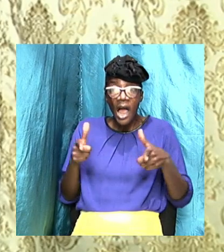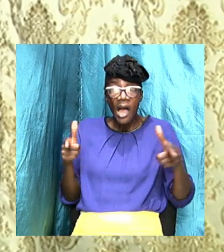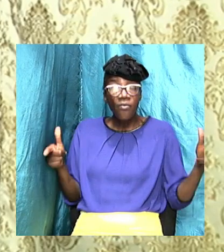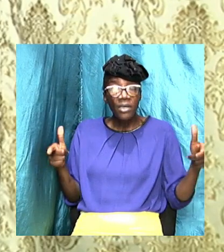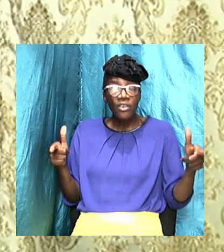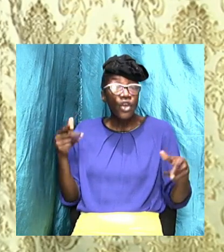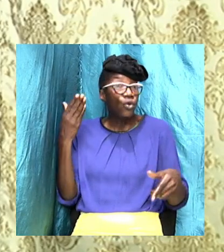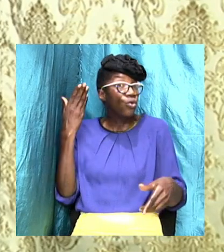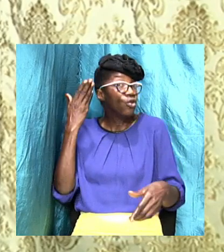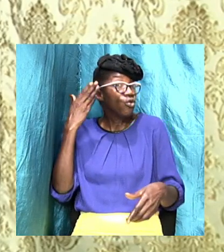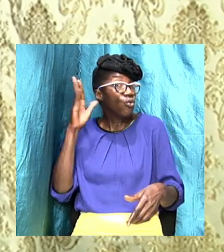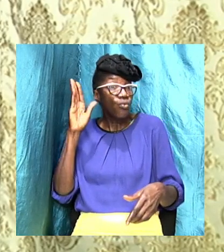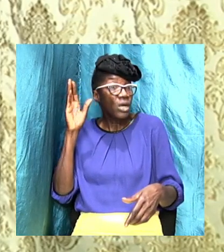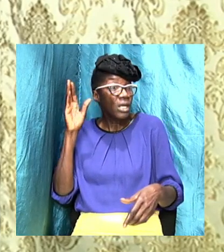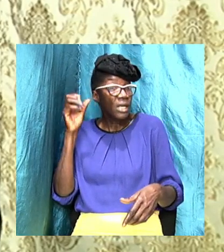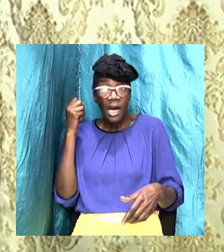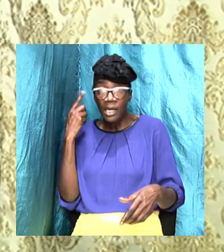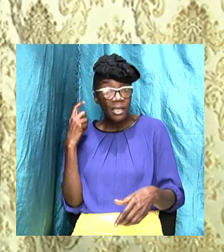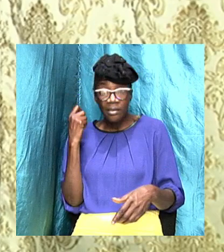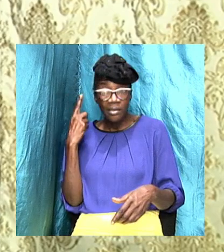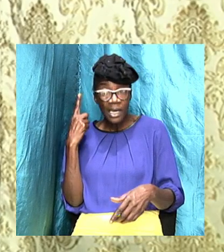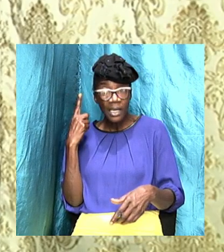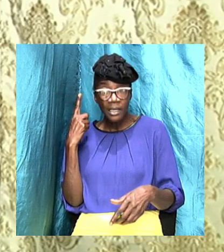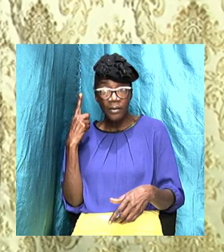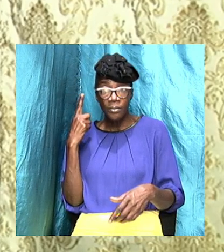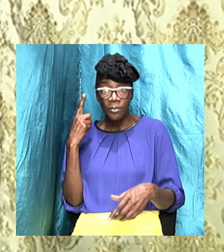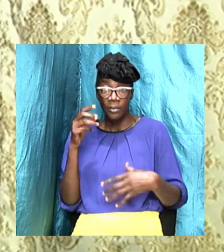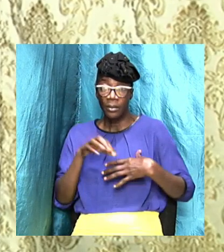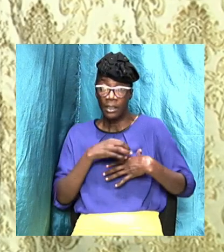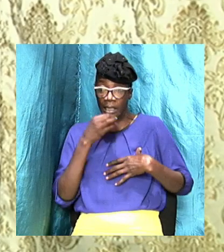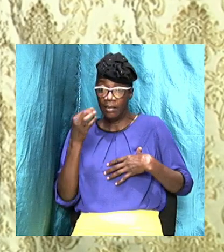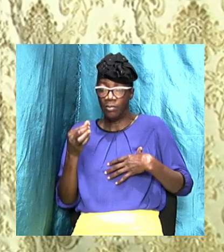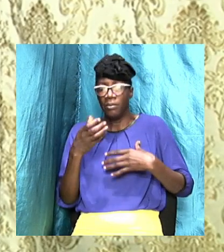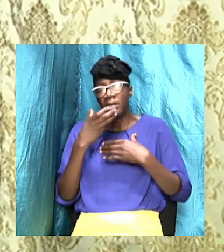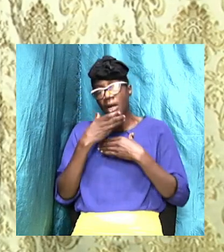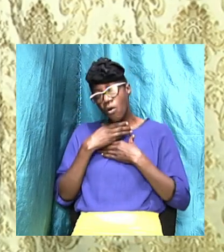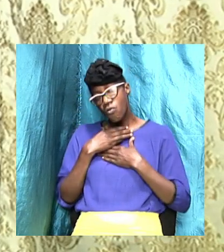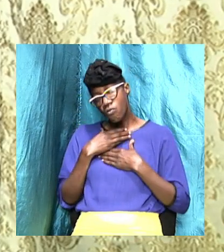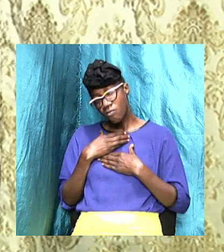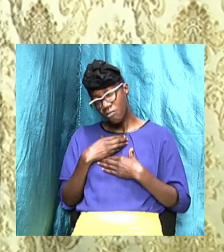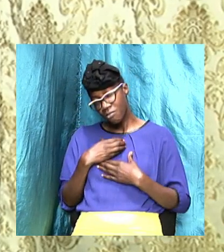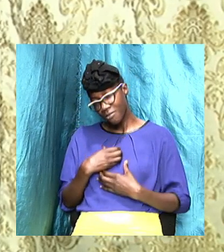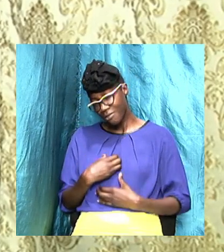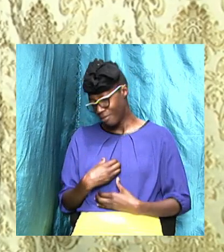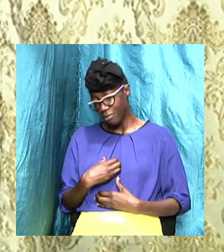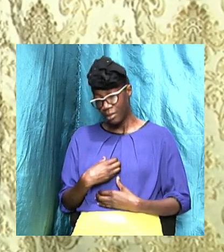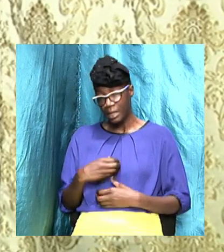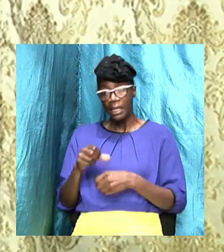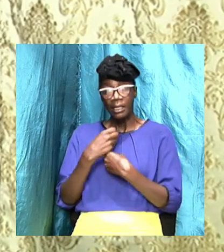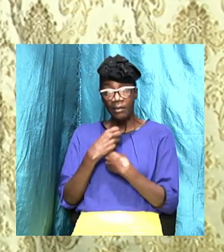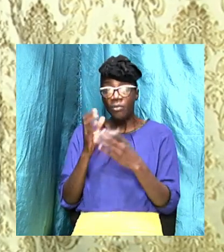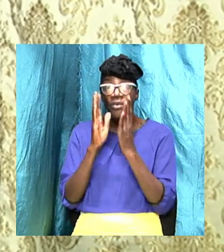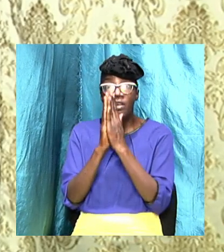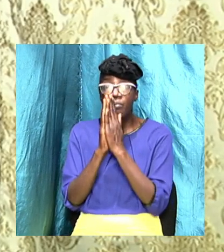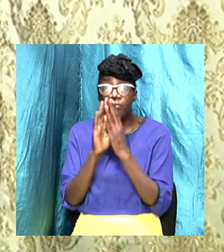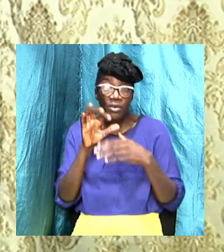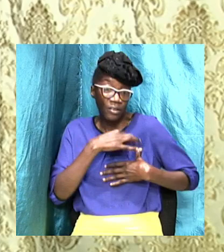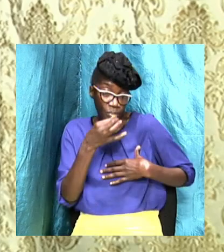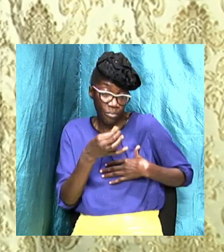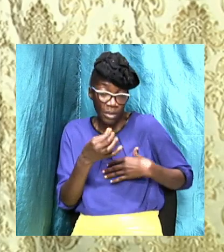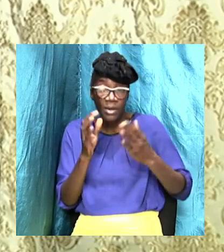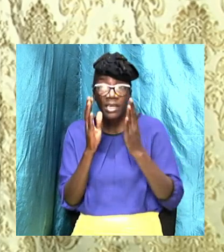don't understand. Sometimes we groan, and it's the Spirit that groan it. But amen, we are the Spirit maketh intercession for